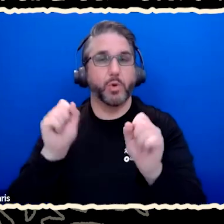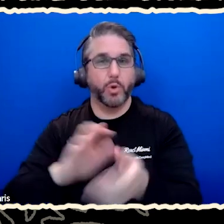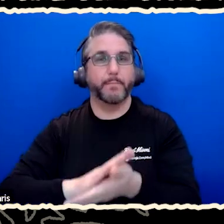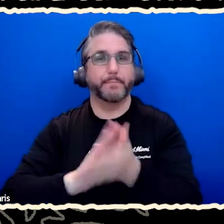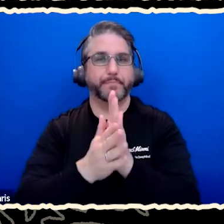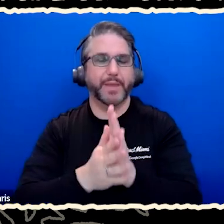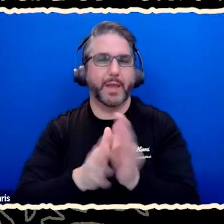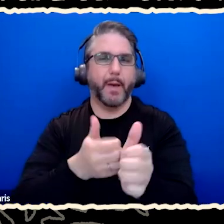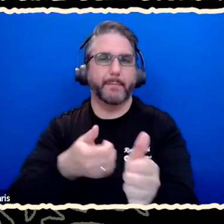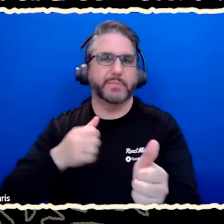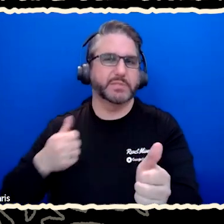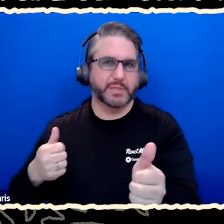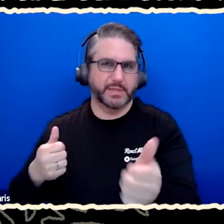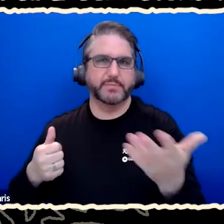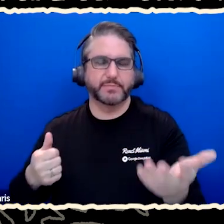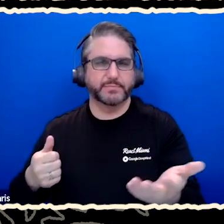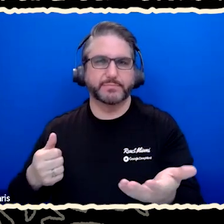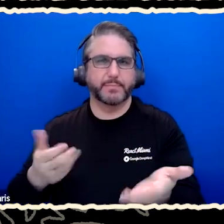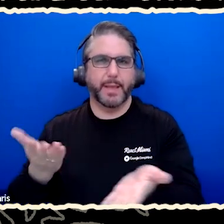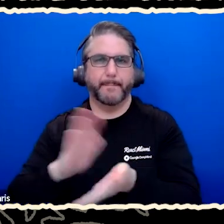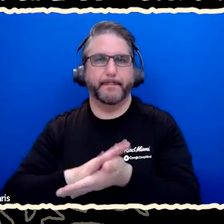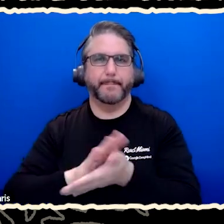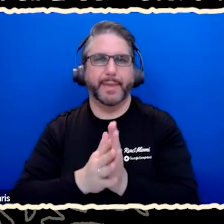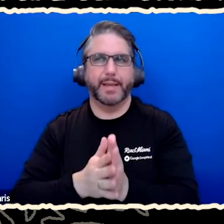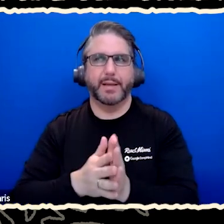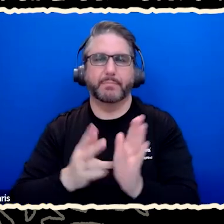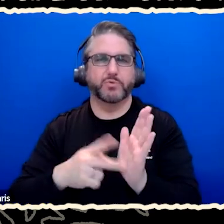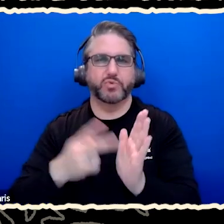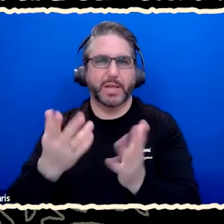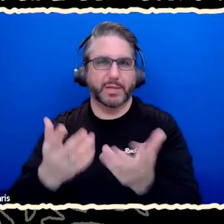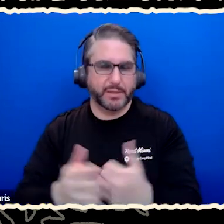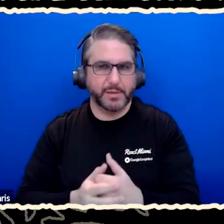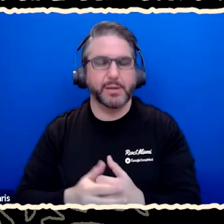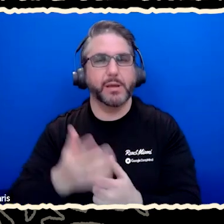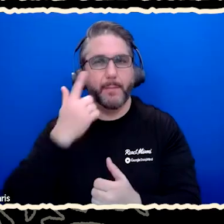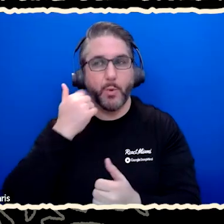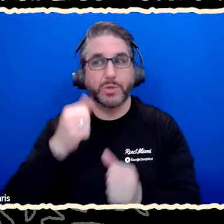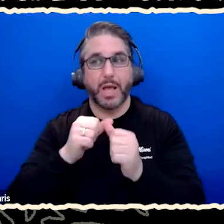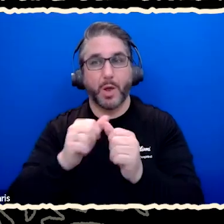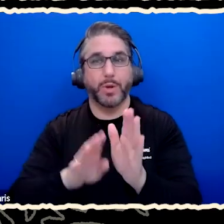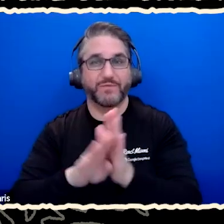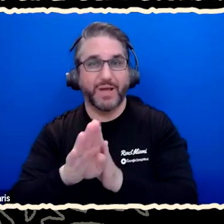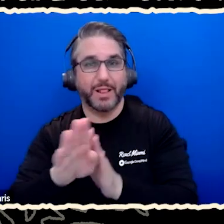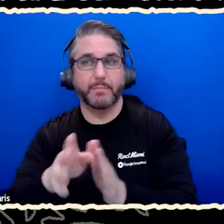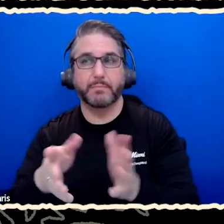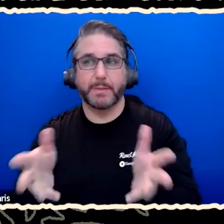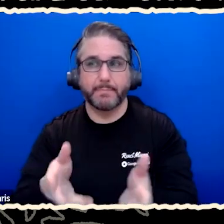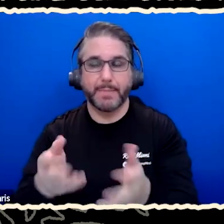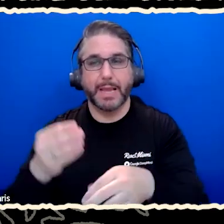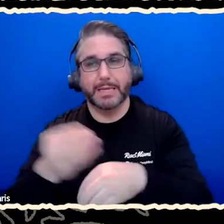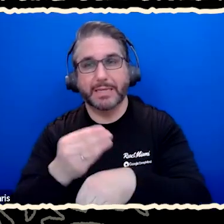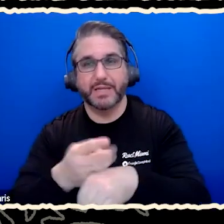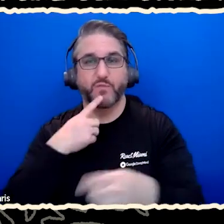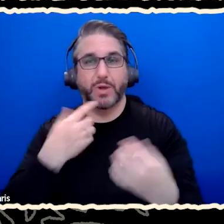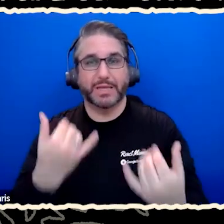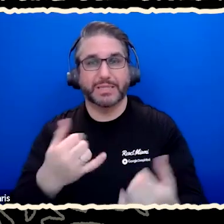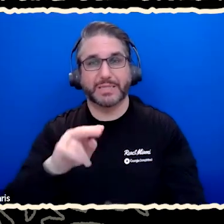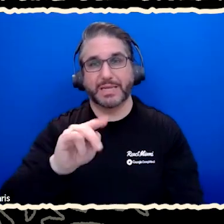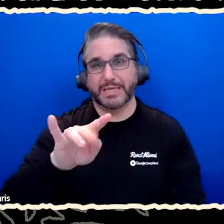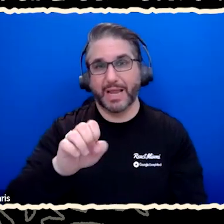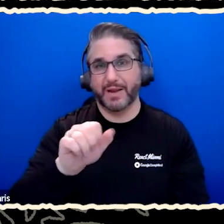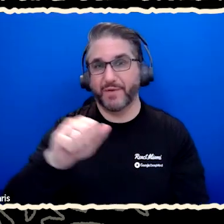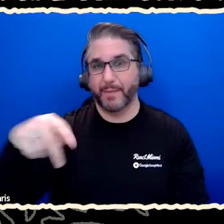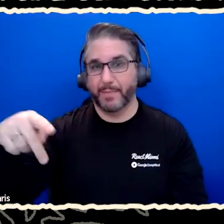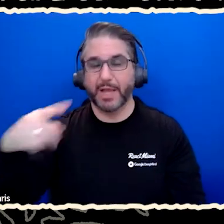become obsolete, could become redundant, because of the ongoing development and maintenance of the existing native applications that should